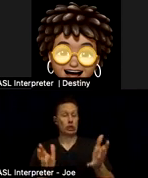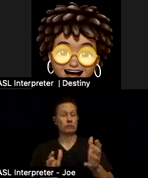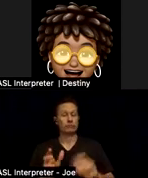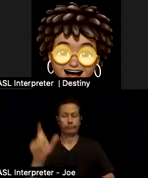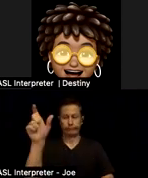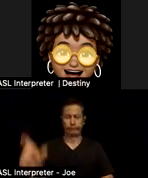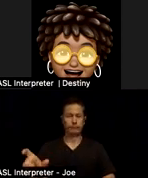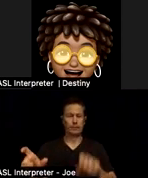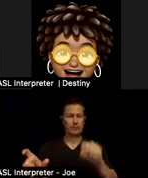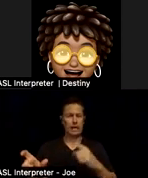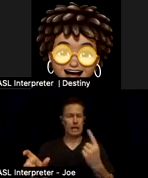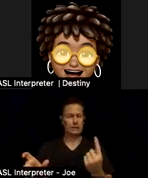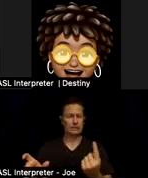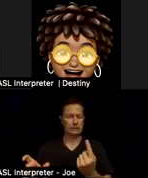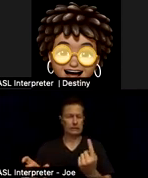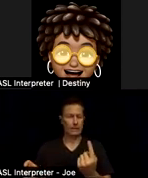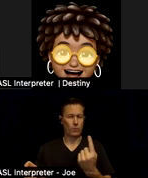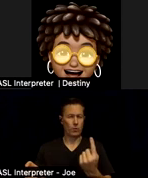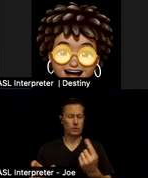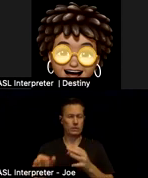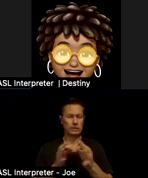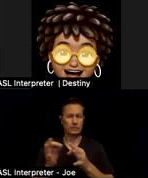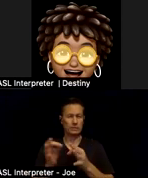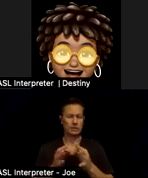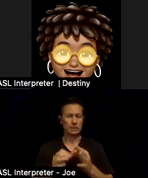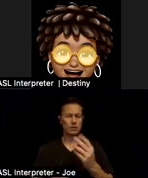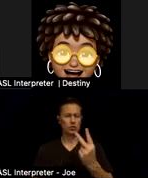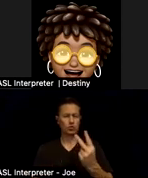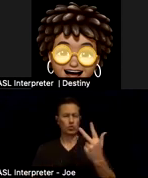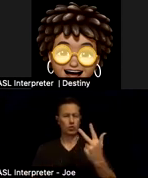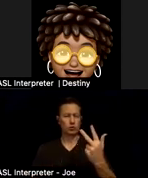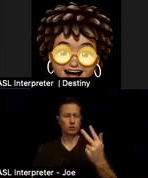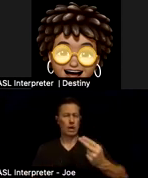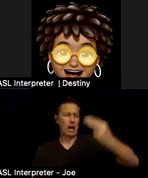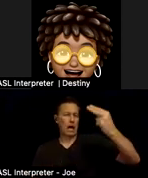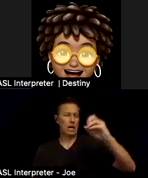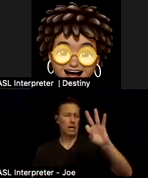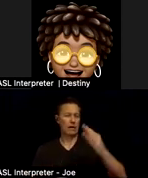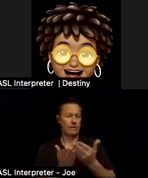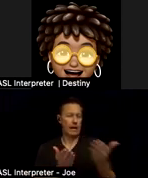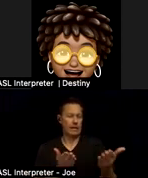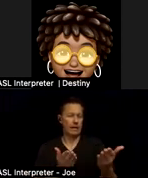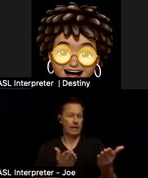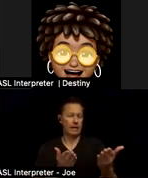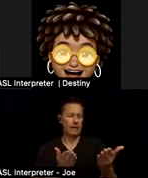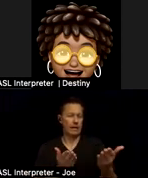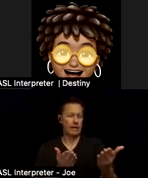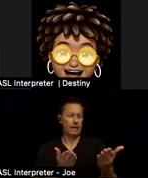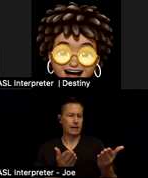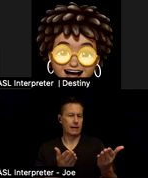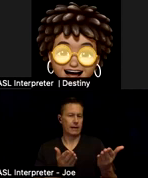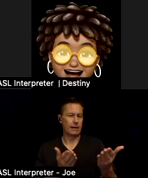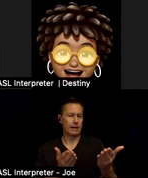can someone explain when to go 2/3 the height of an item? I think to prevent the bottom from coming out, but I didn't understand how